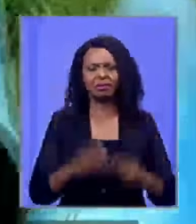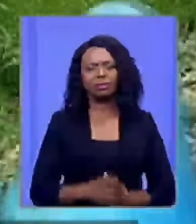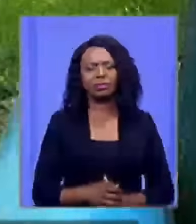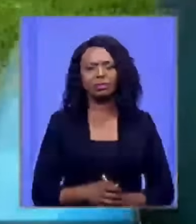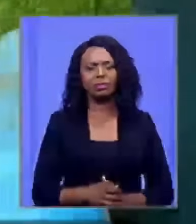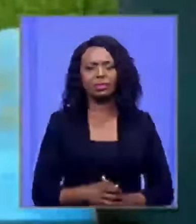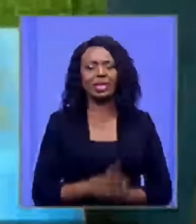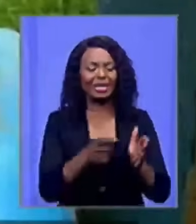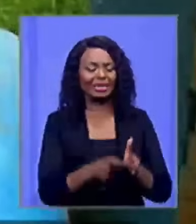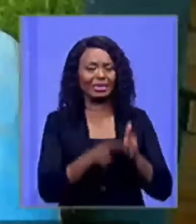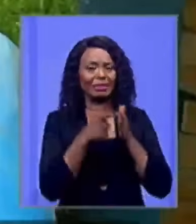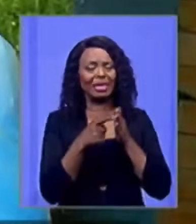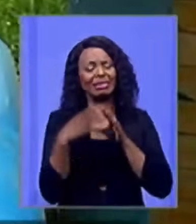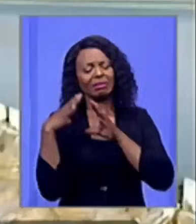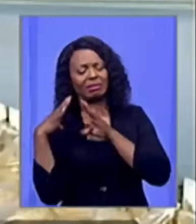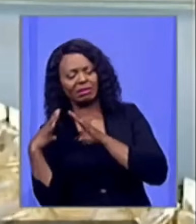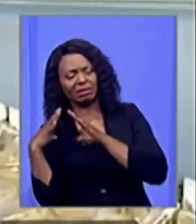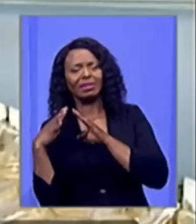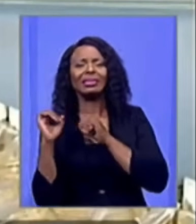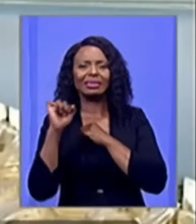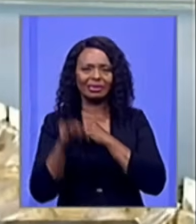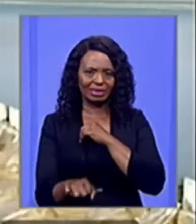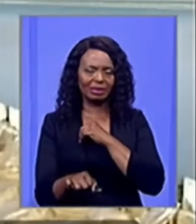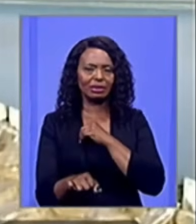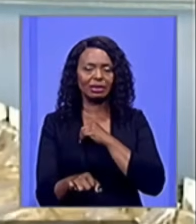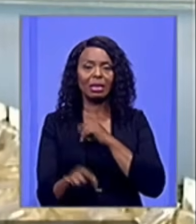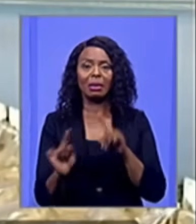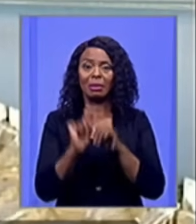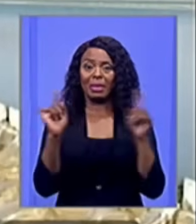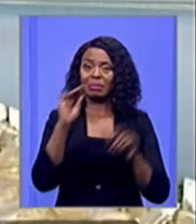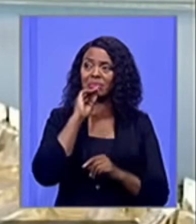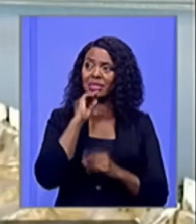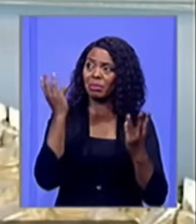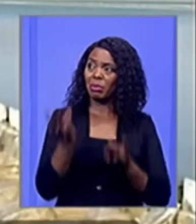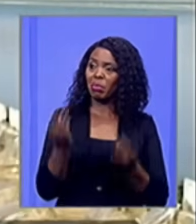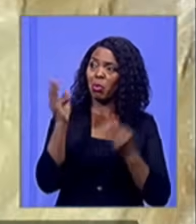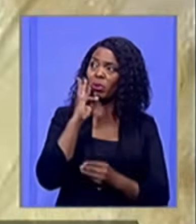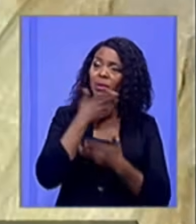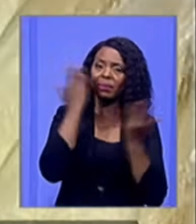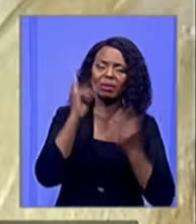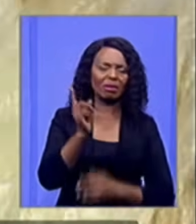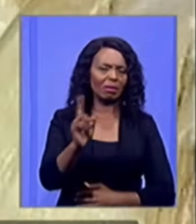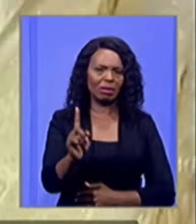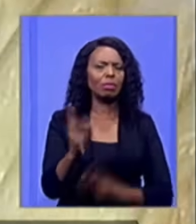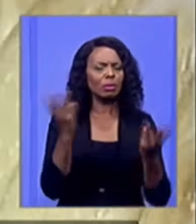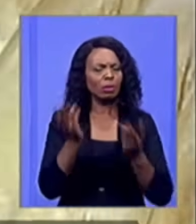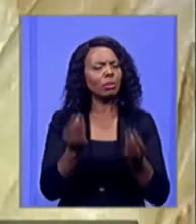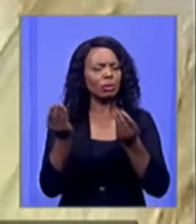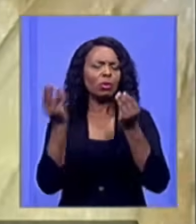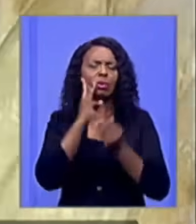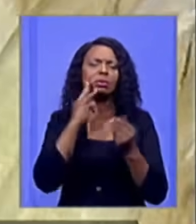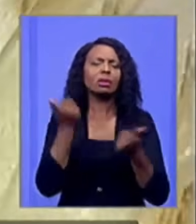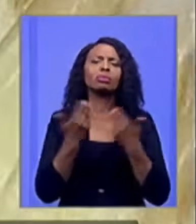Demand, yes, has grown, and it's not that the city is behind or not ahead of the problems that